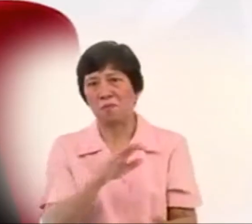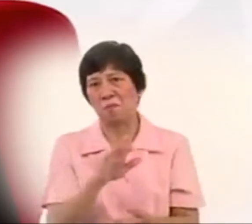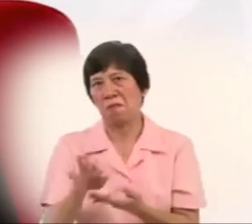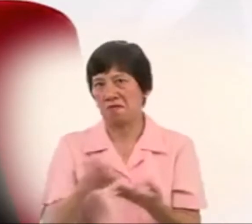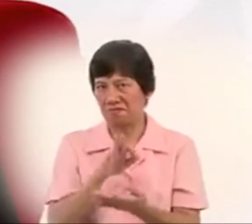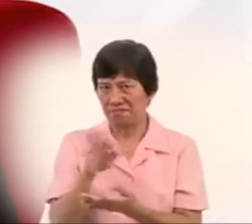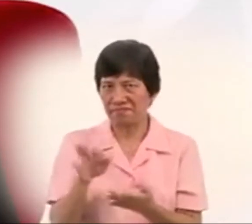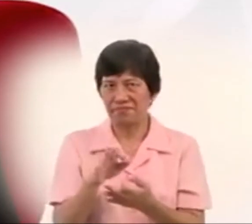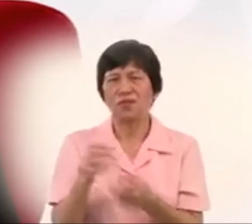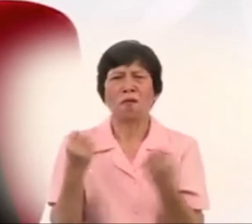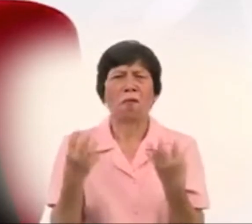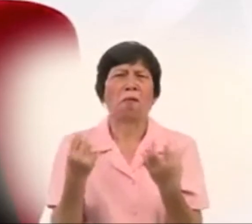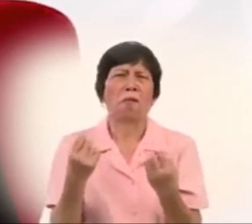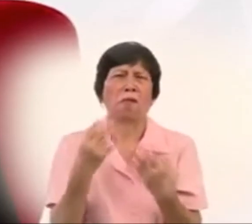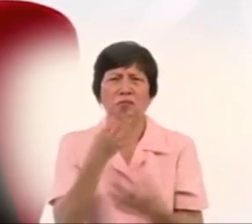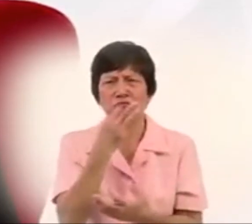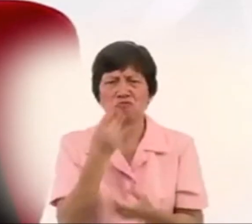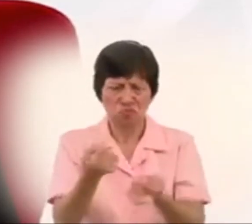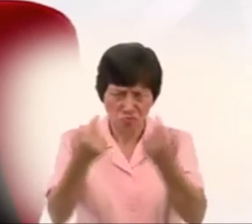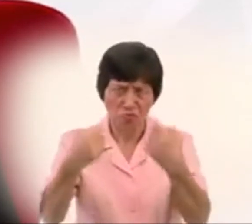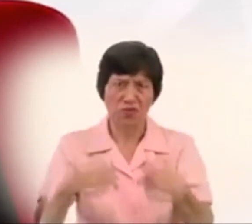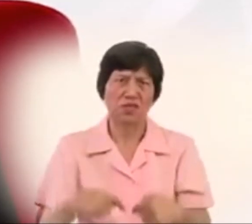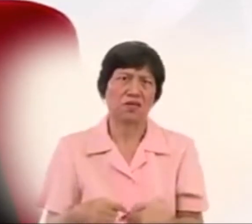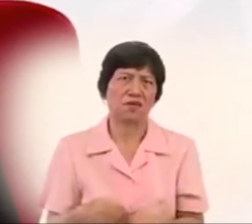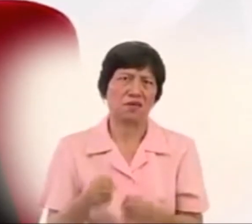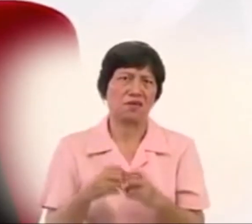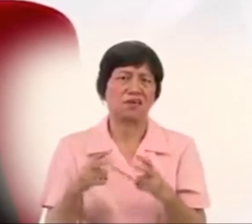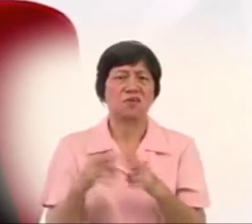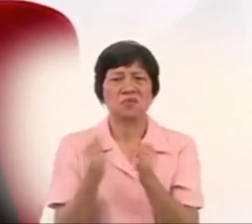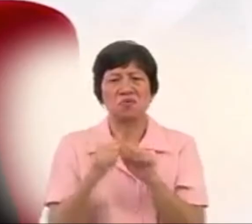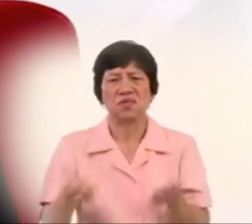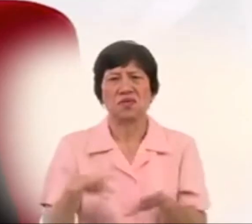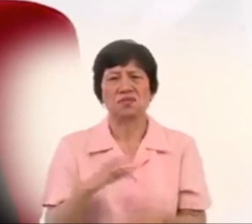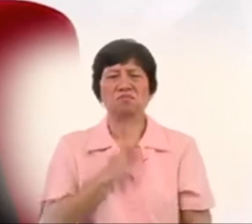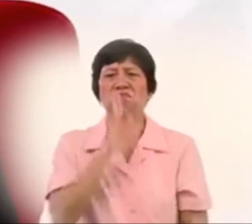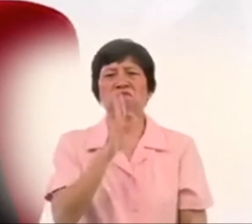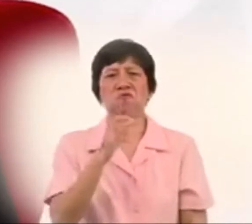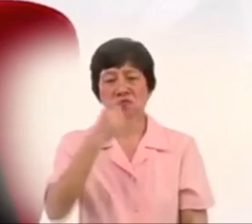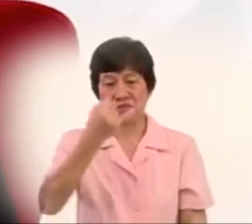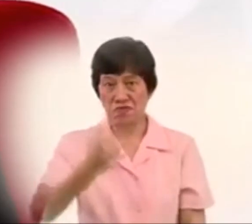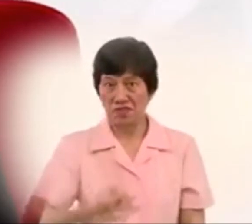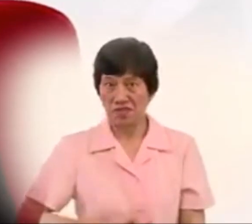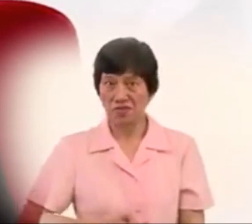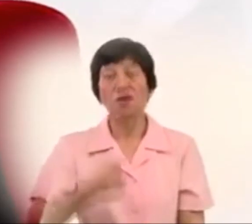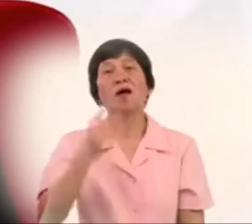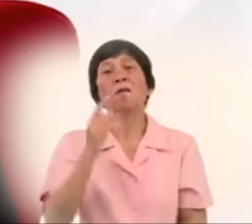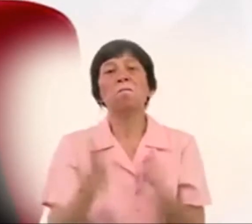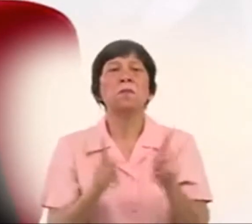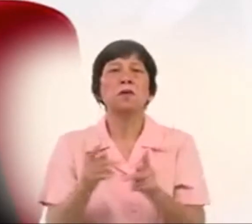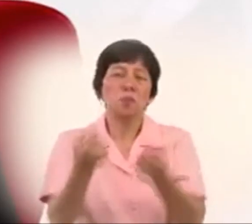food came. And even without a formal invitation, people came.